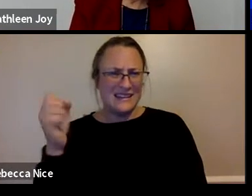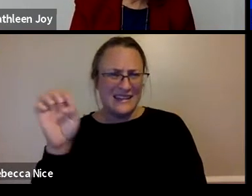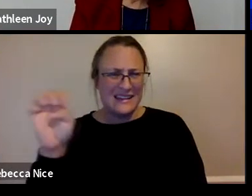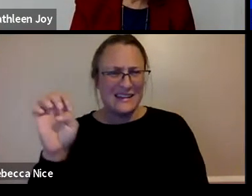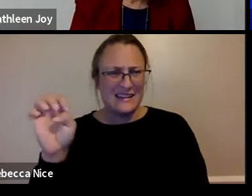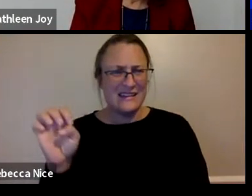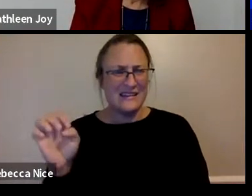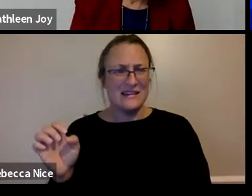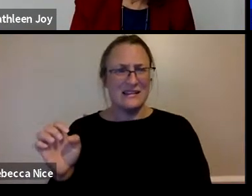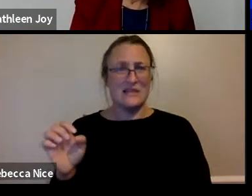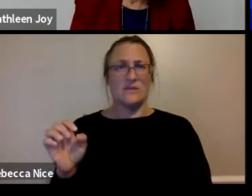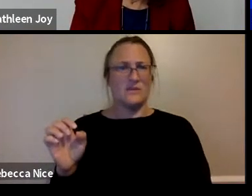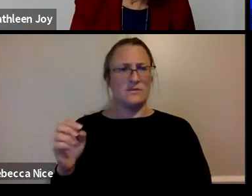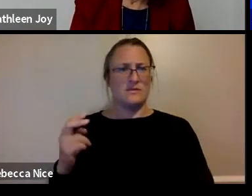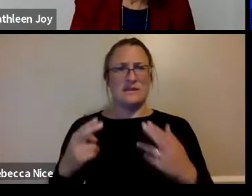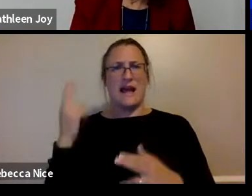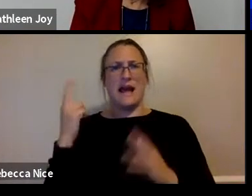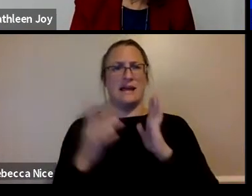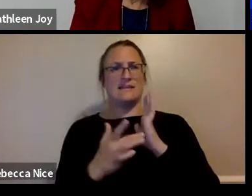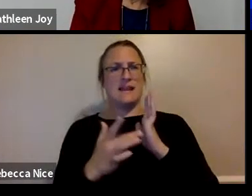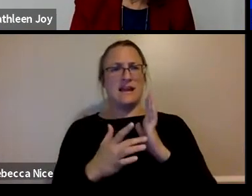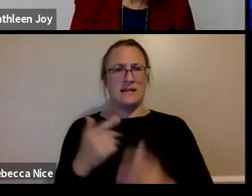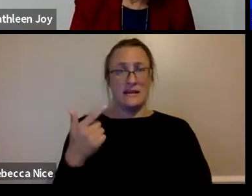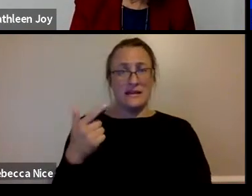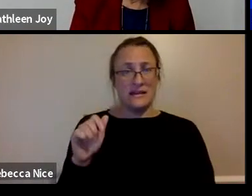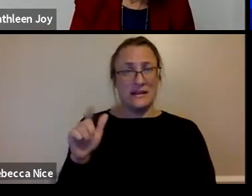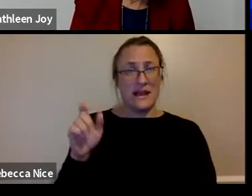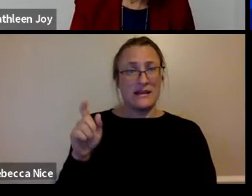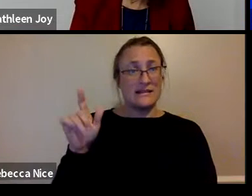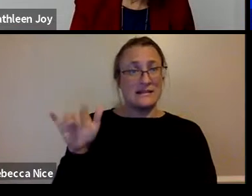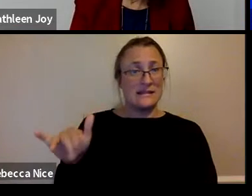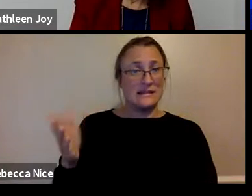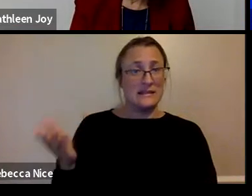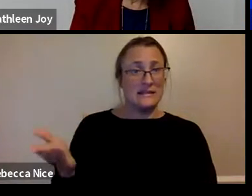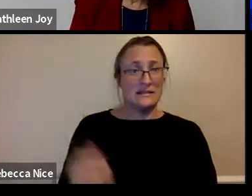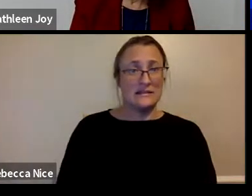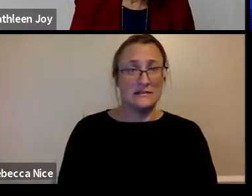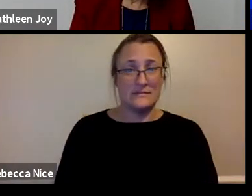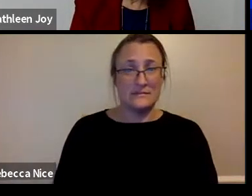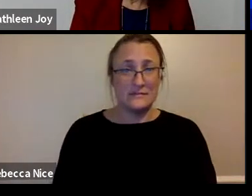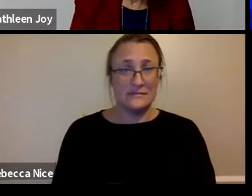Somebody's getting high tech with us. Galaxy, are you there?